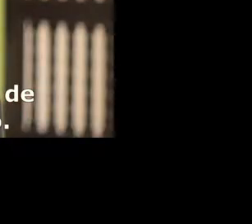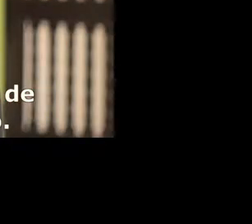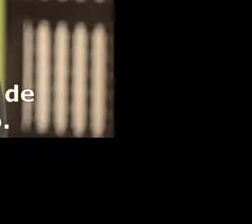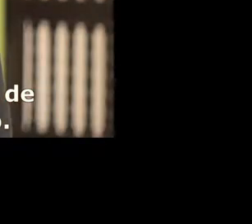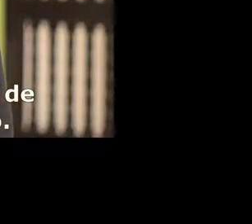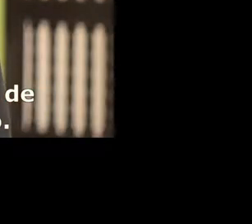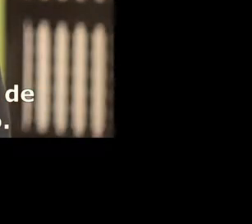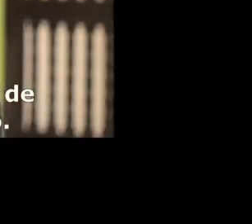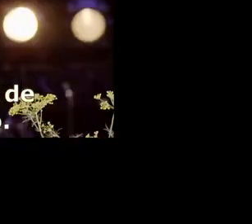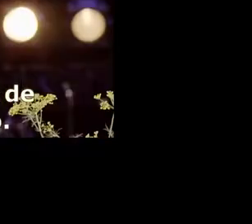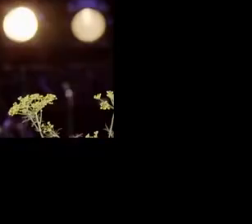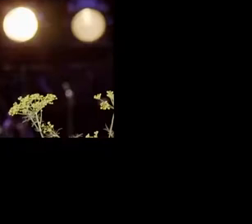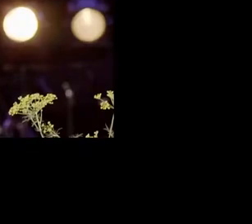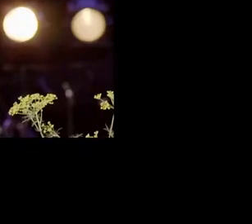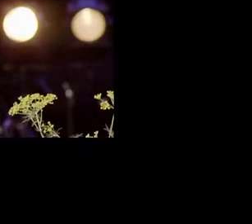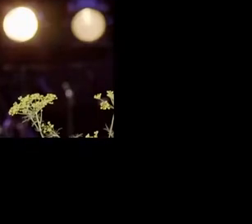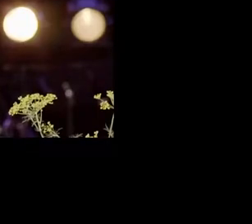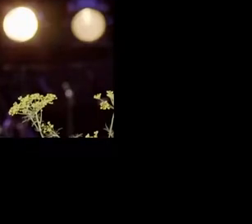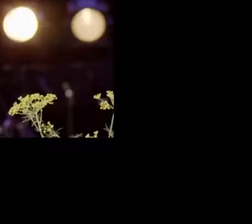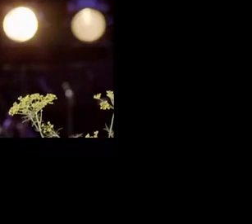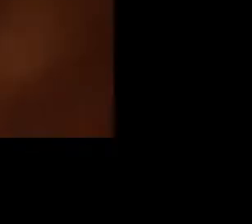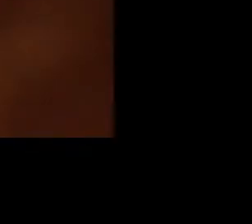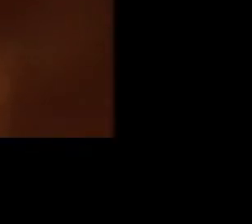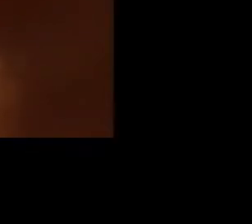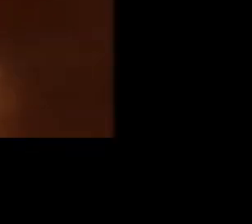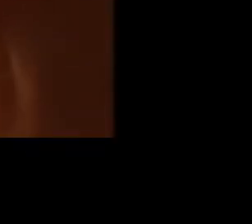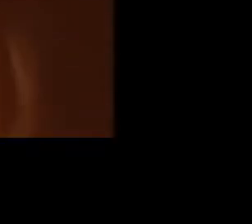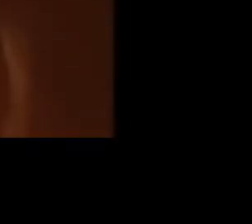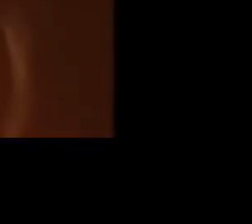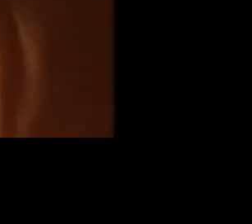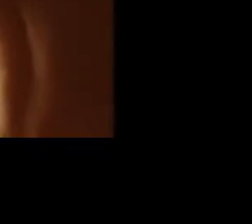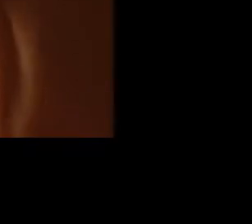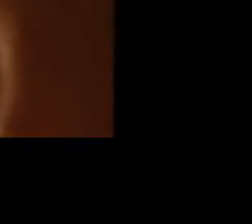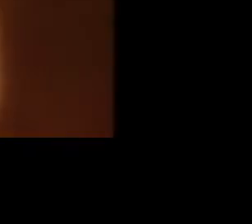thought was just such wonderful fun.